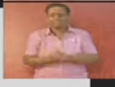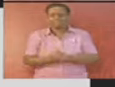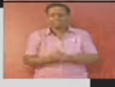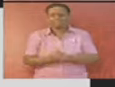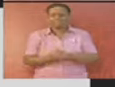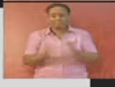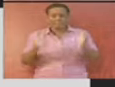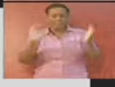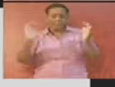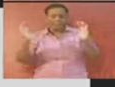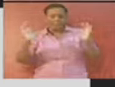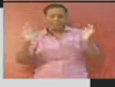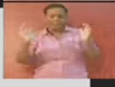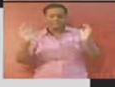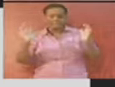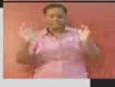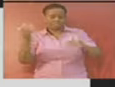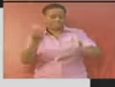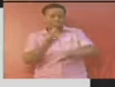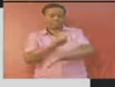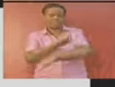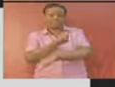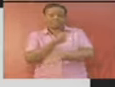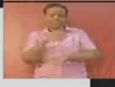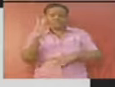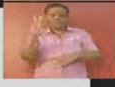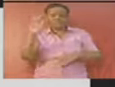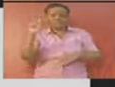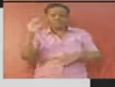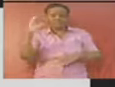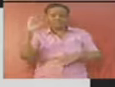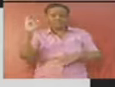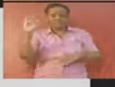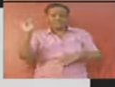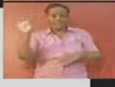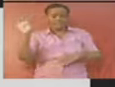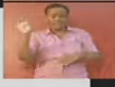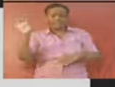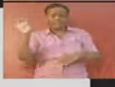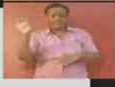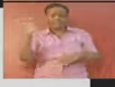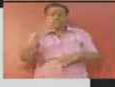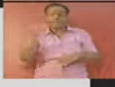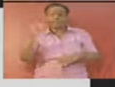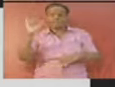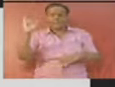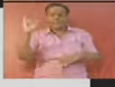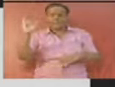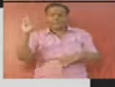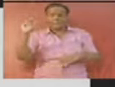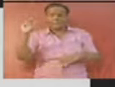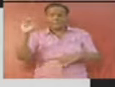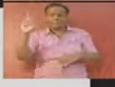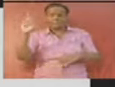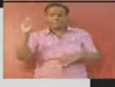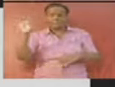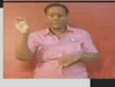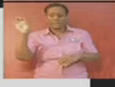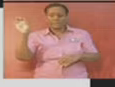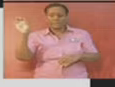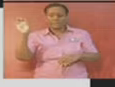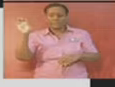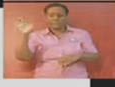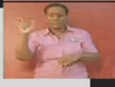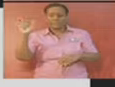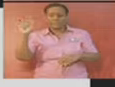immunization. Sometimes people tend to use it interchangeably. They are not the same thing. So vaccination is the act of introducing a vaccine